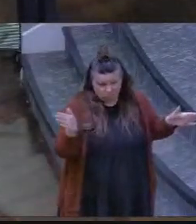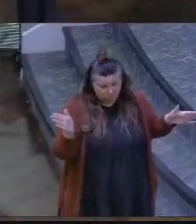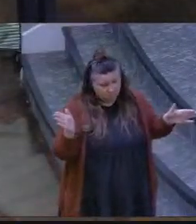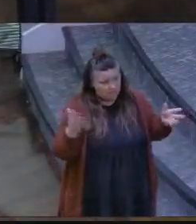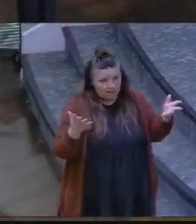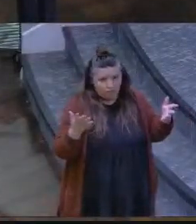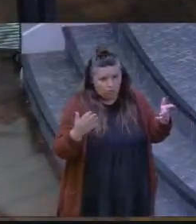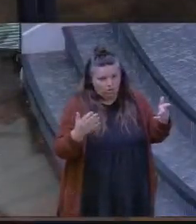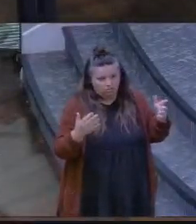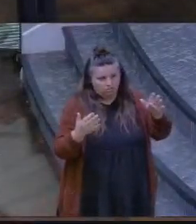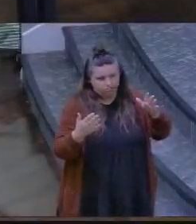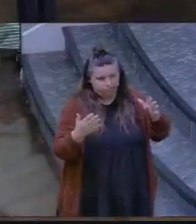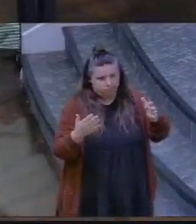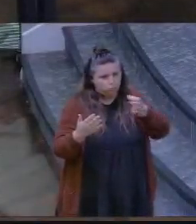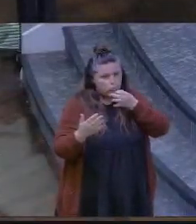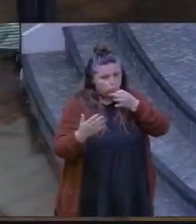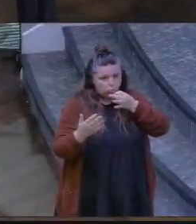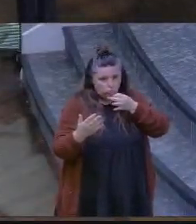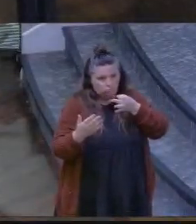on. Any questions?